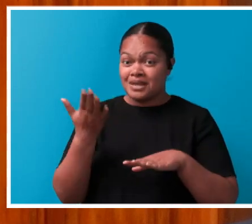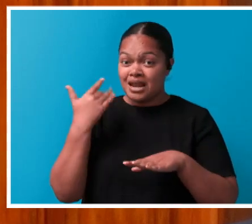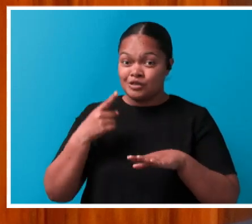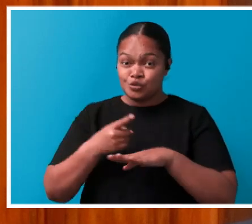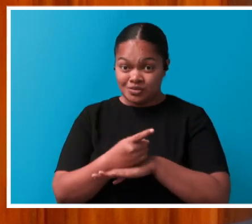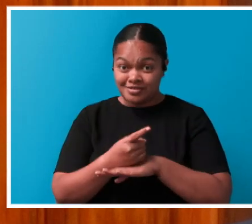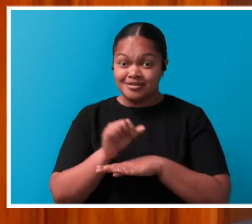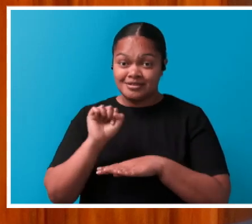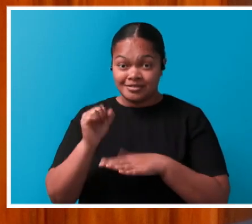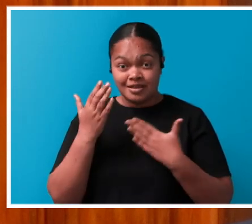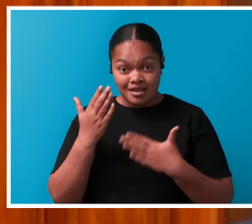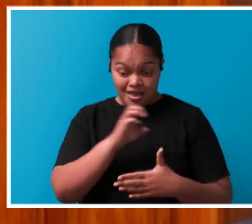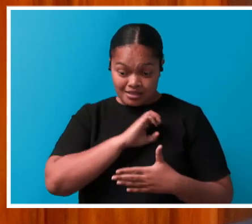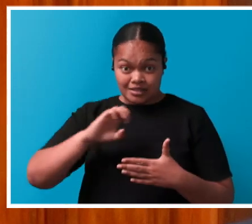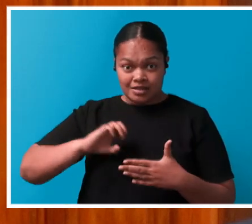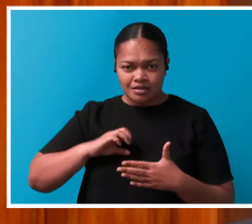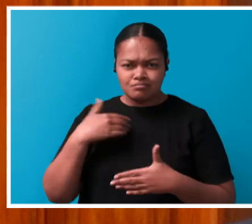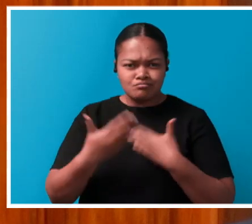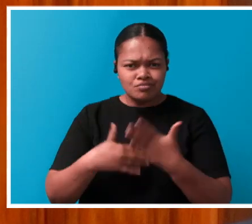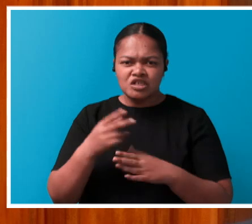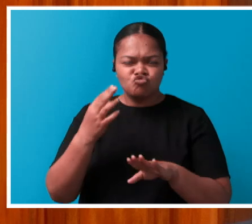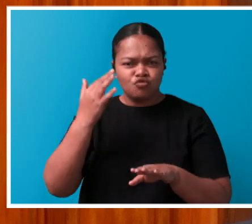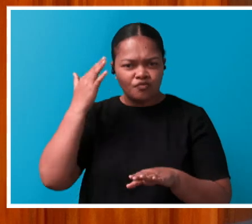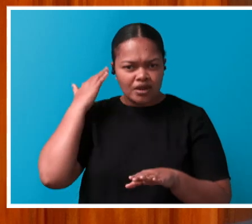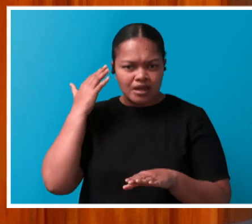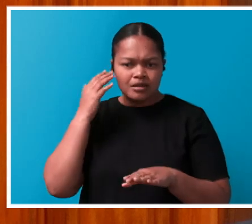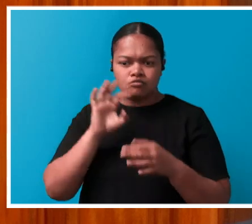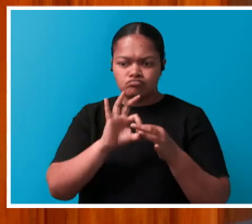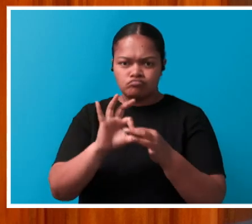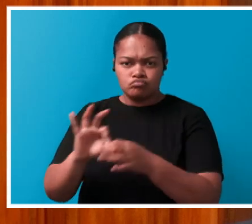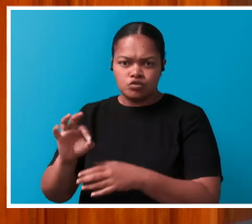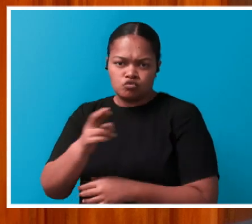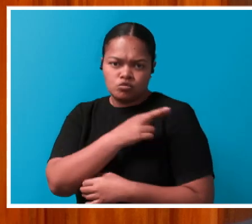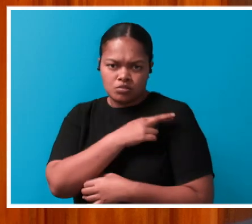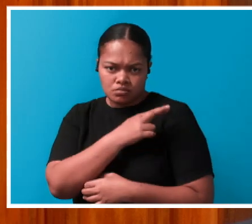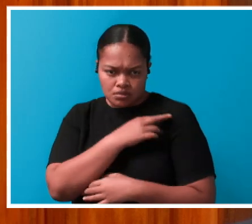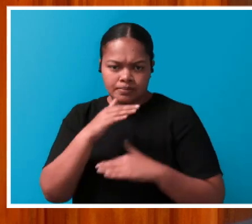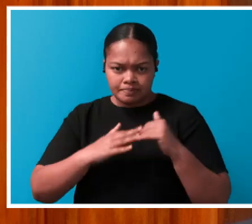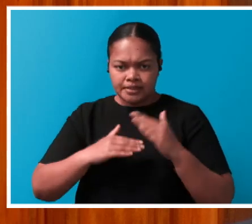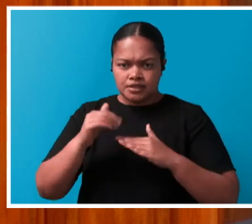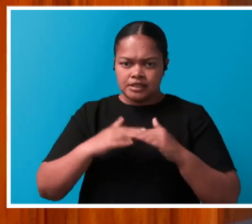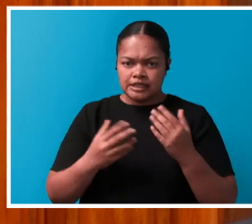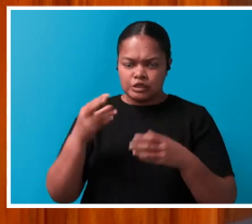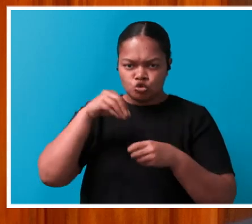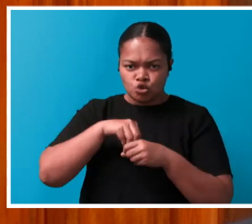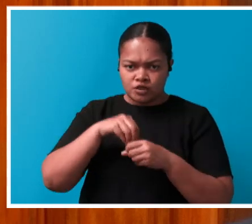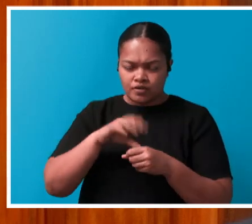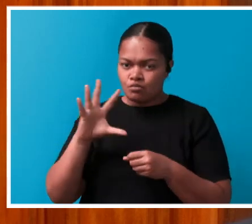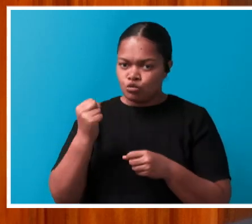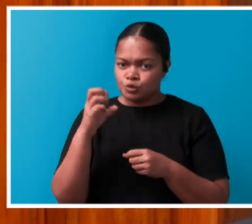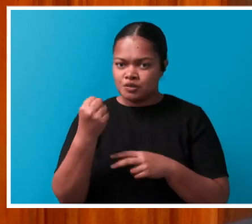His Excellency emphasized the need to reflect on our collective responsibility towards building an inclusive and prosperous